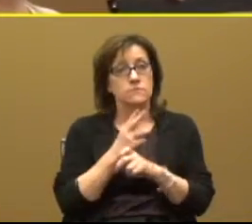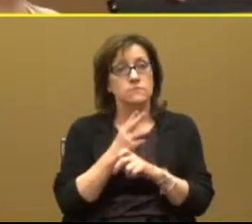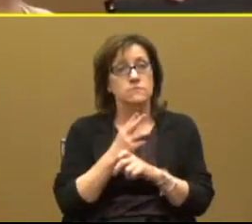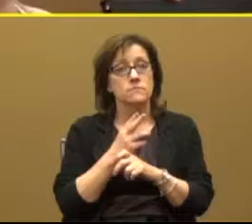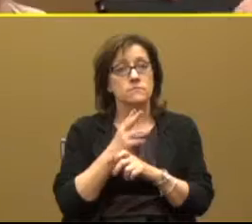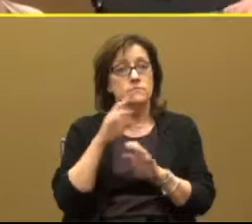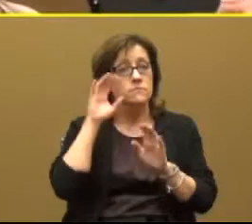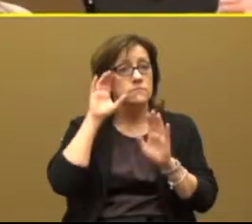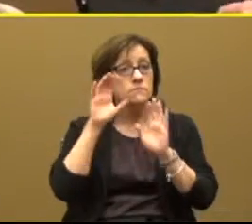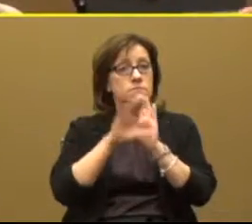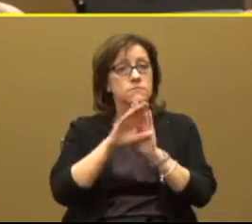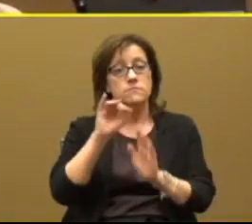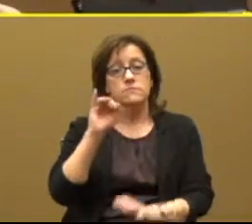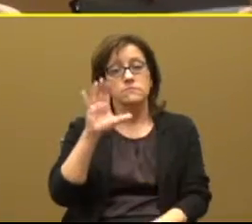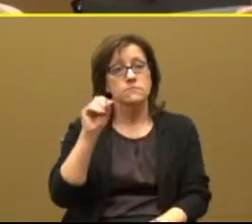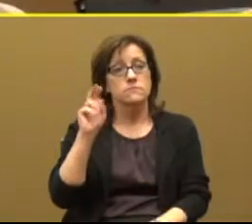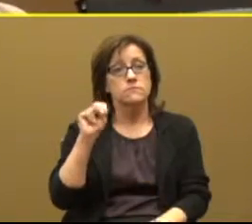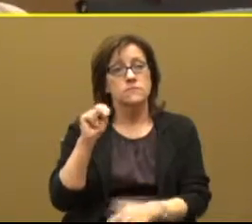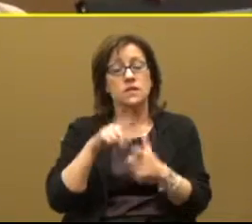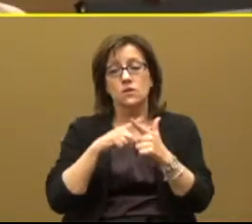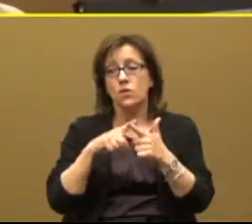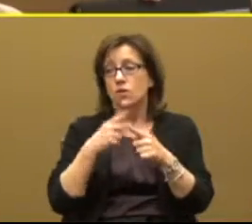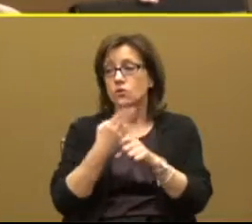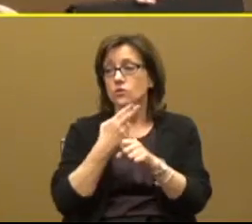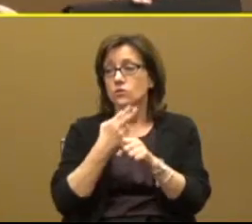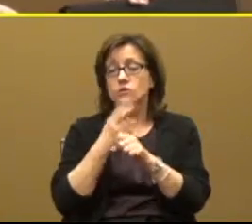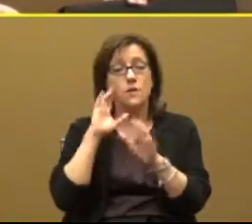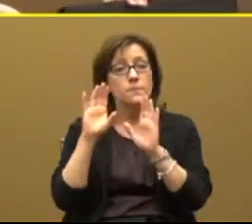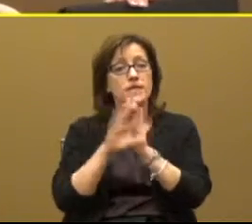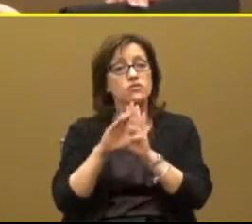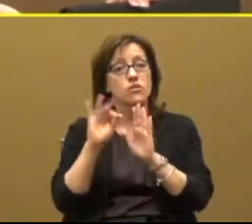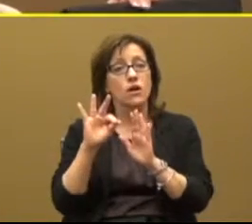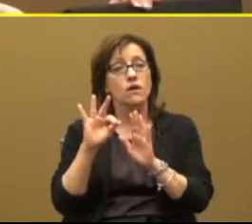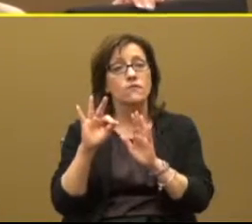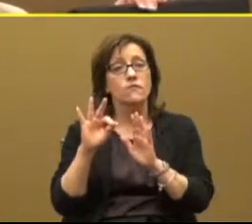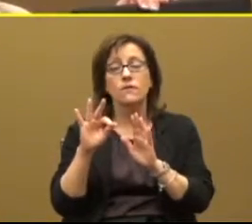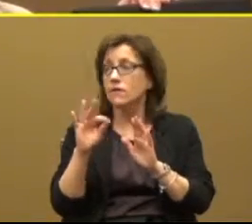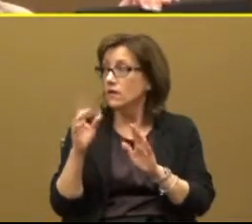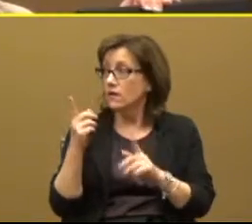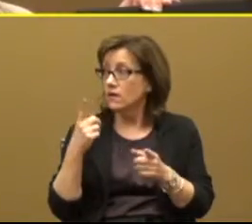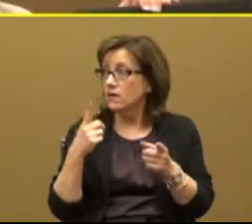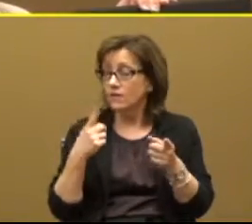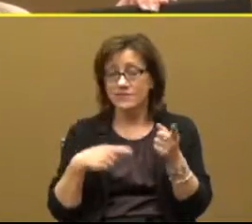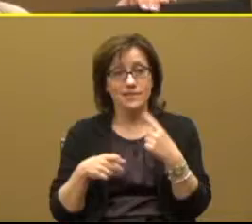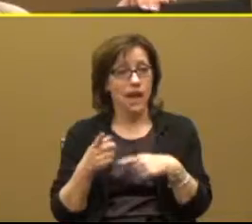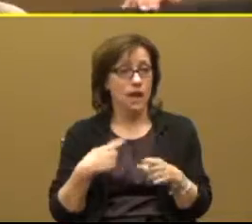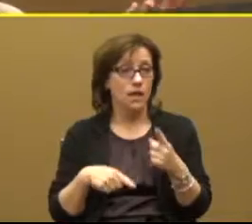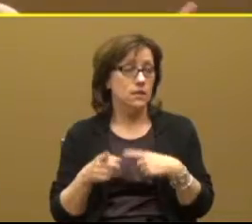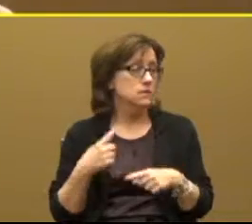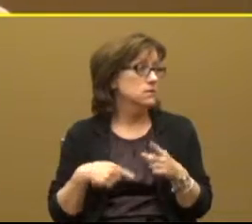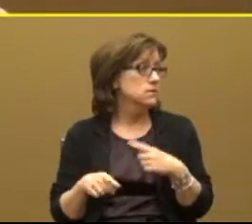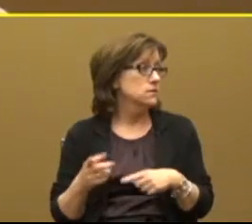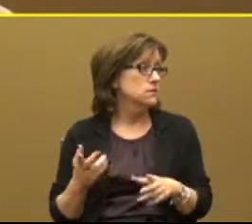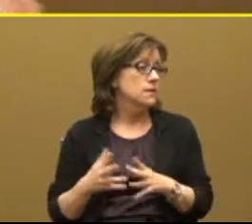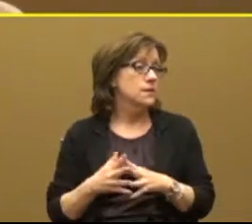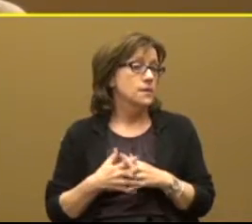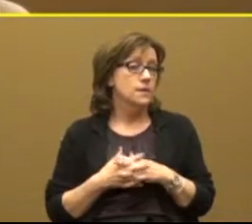icon? Or are you going to use a picture of the sign? Okay?